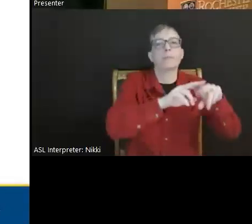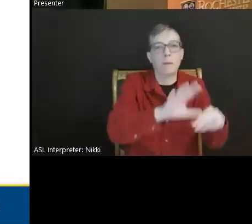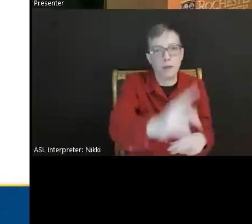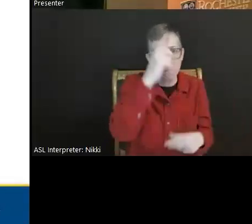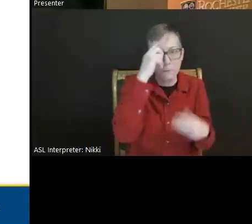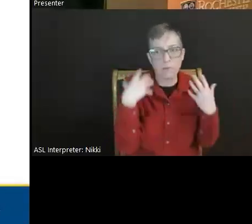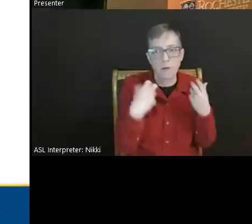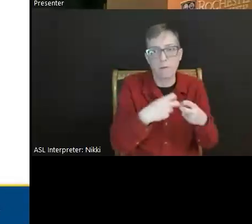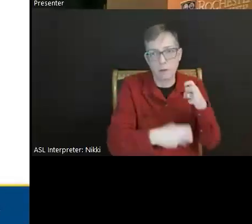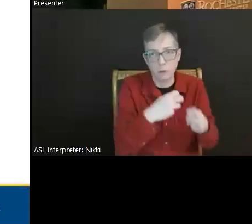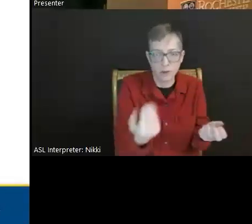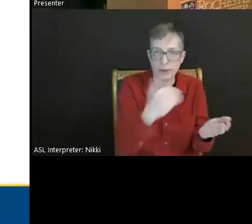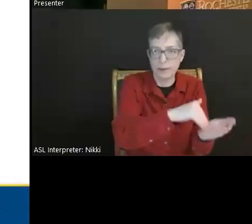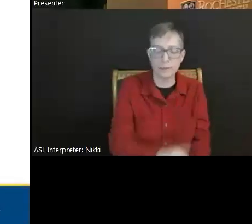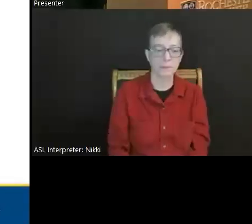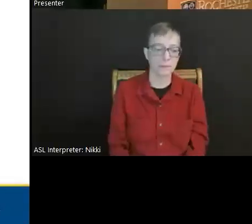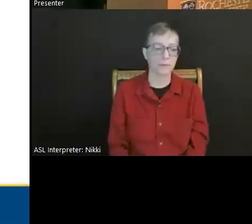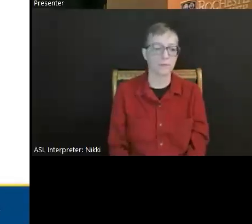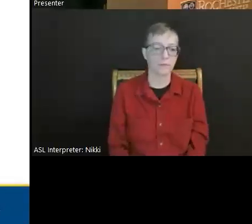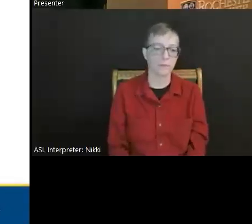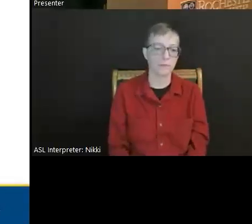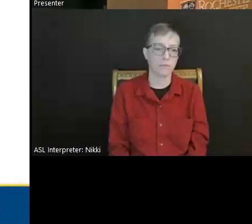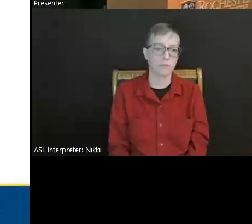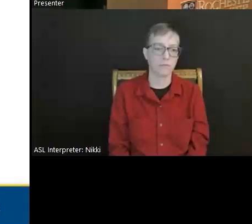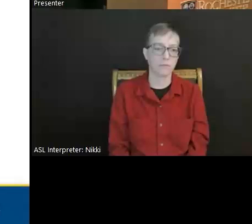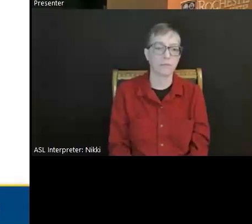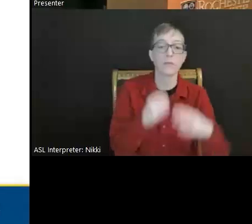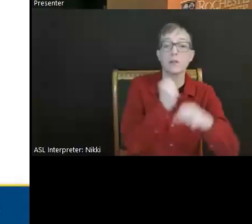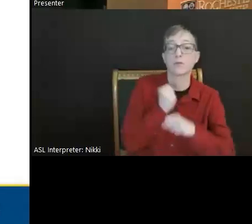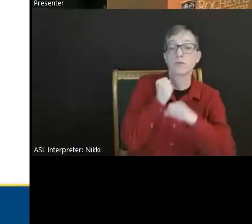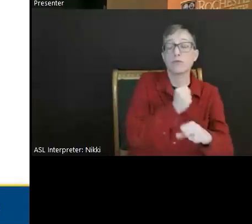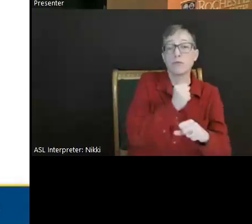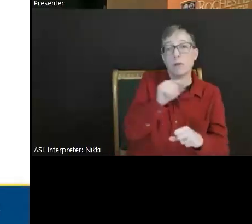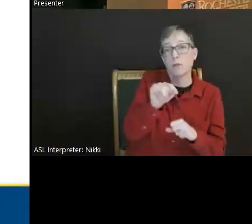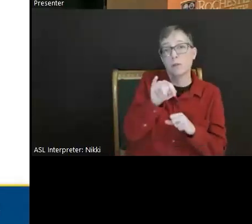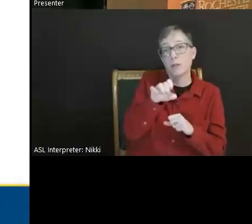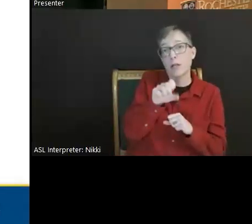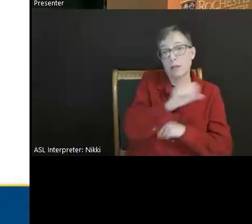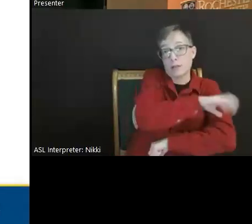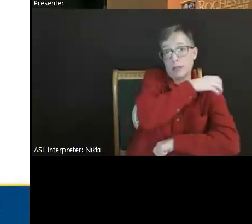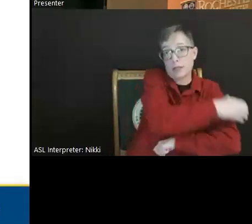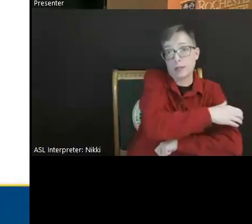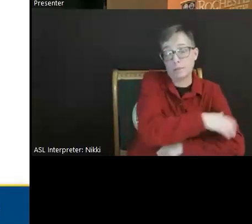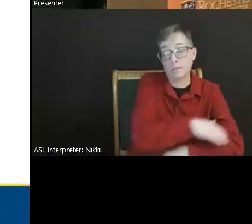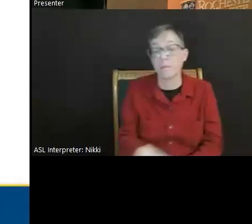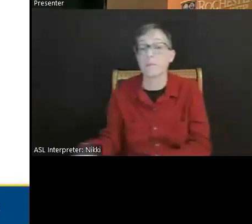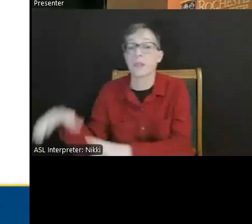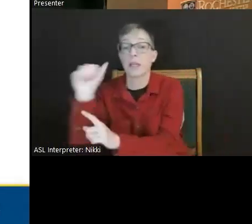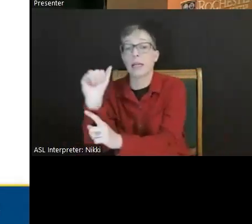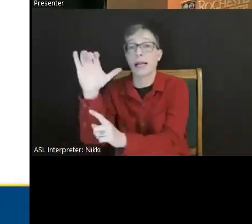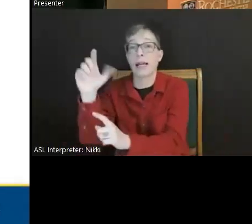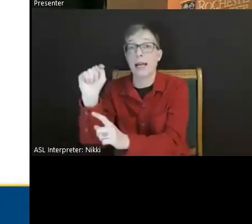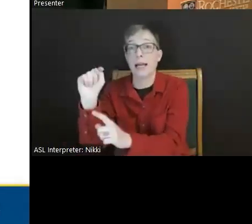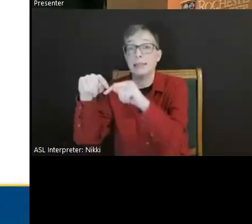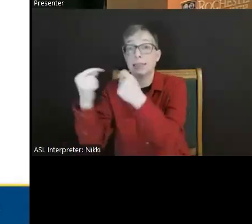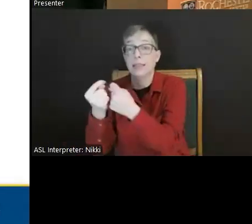So recognizing the needs of both Strong Ties Clinic and the ACT teams, what if we can provide an